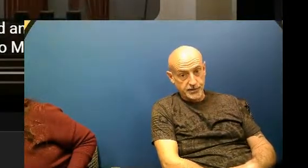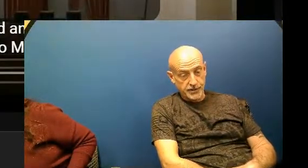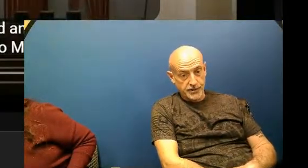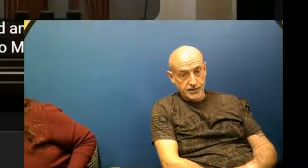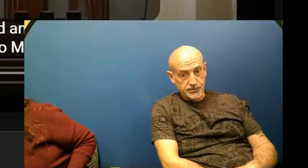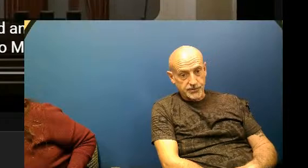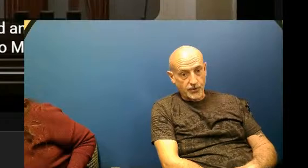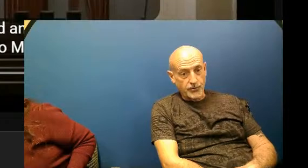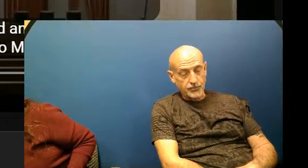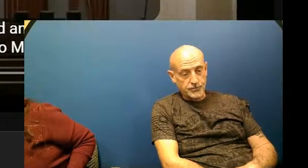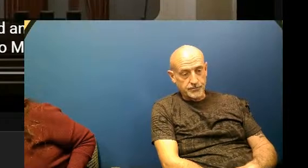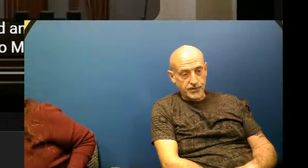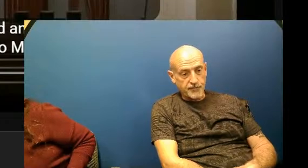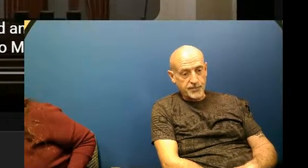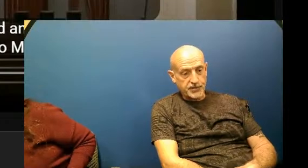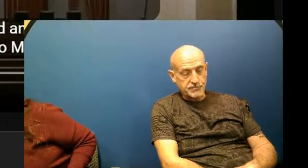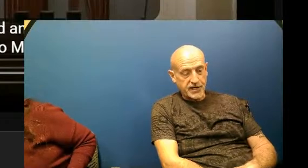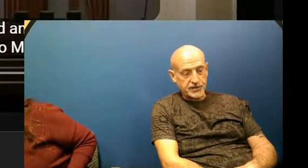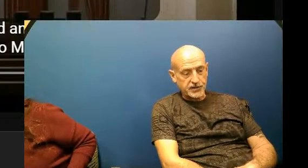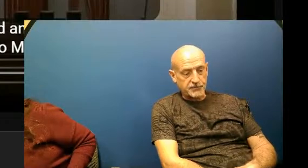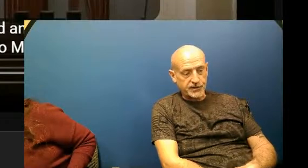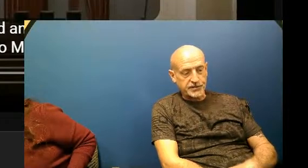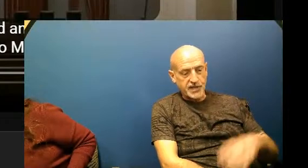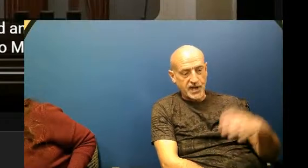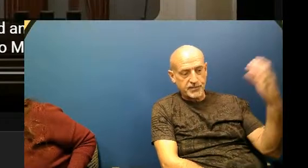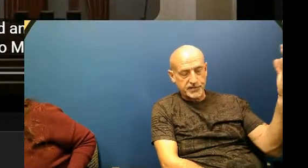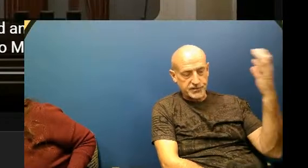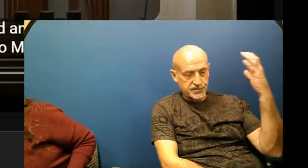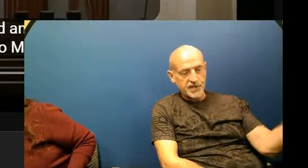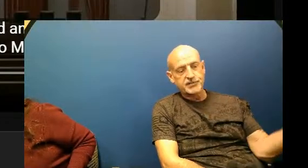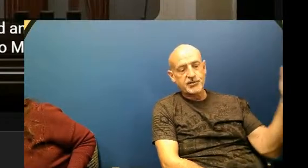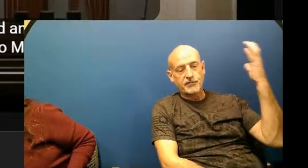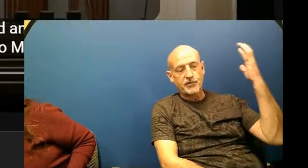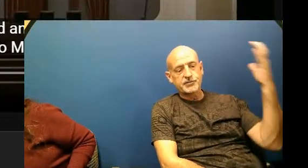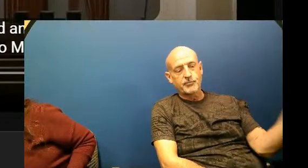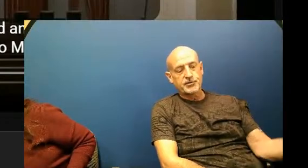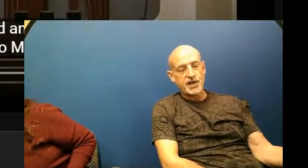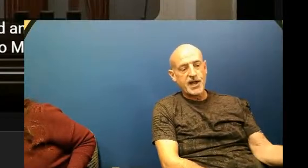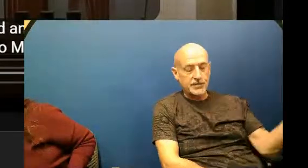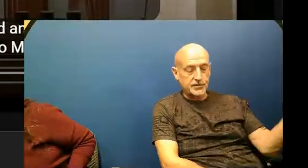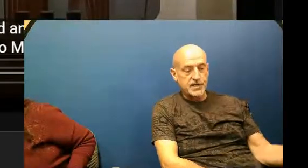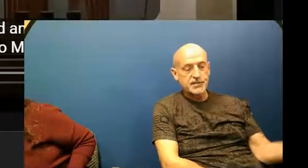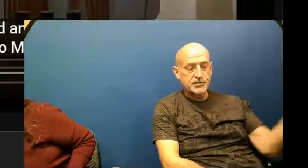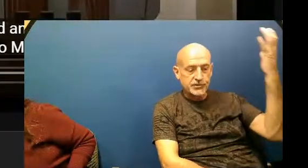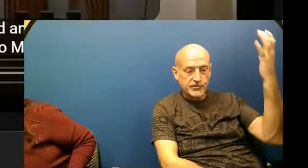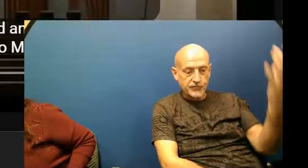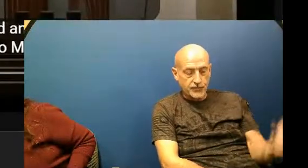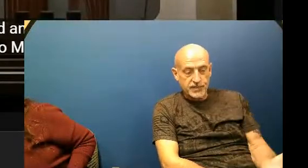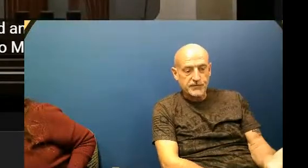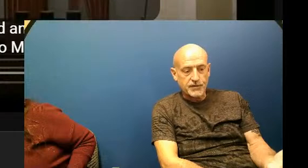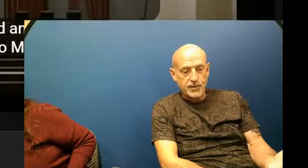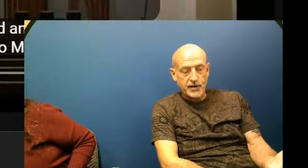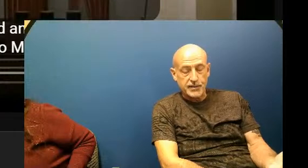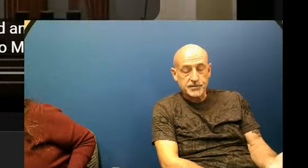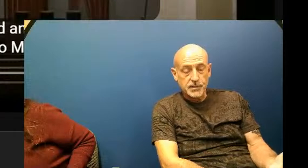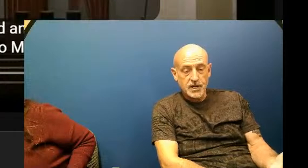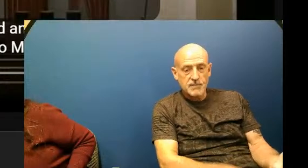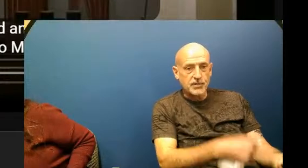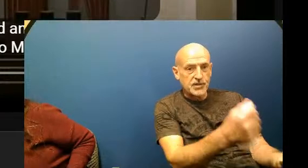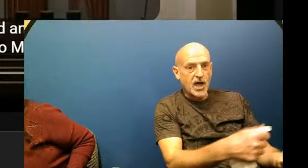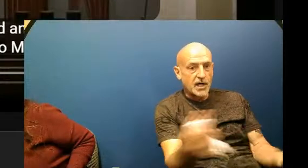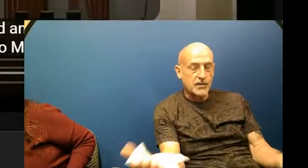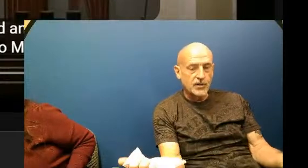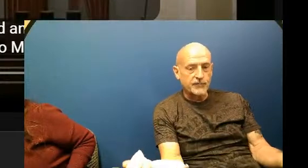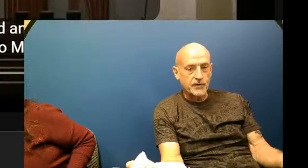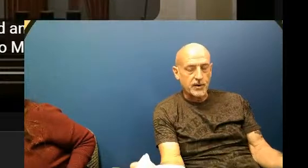children. So the government is making a conflicting statement. It says necessary for us to protect these children from these fit parents,